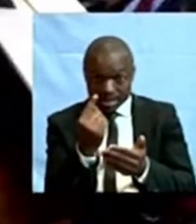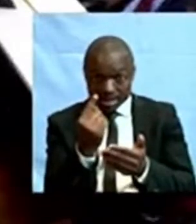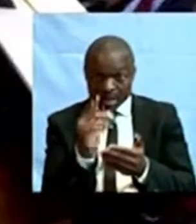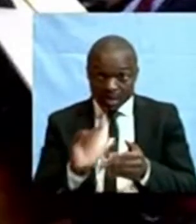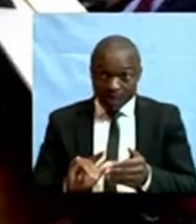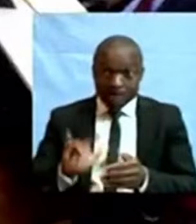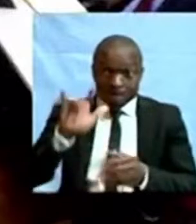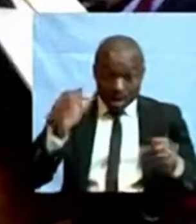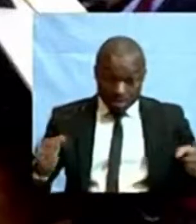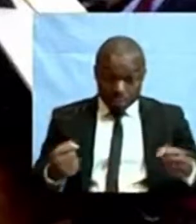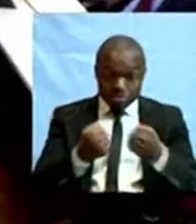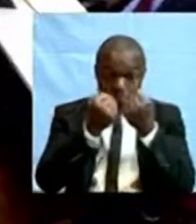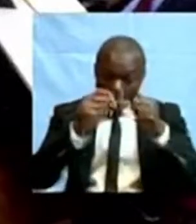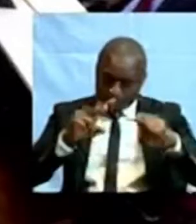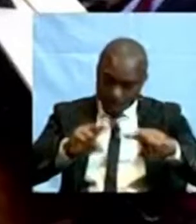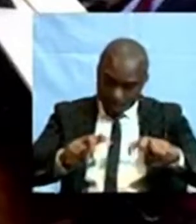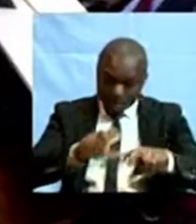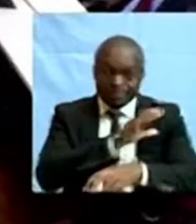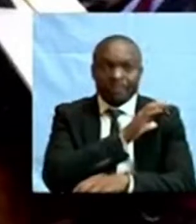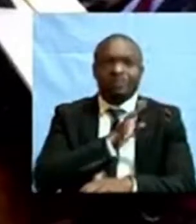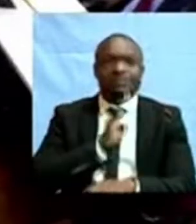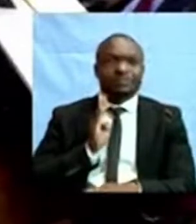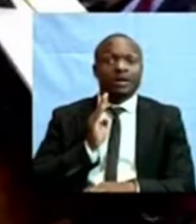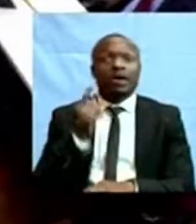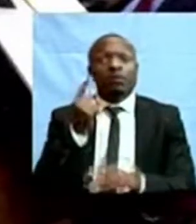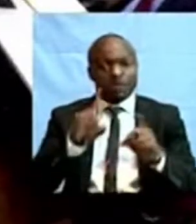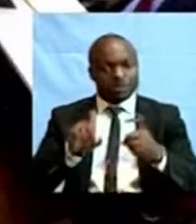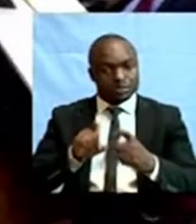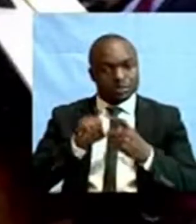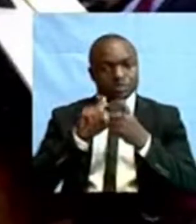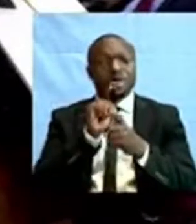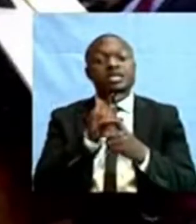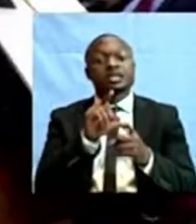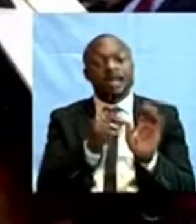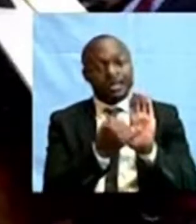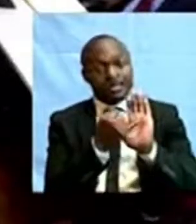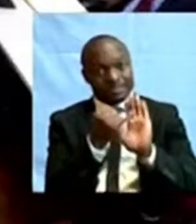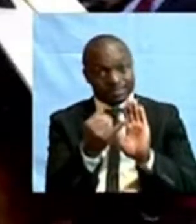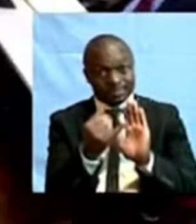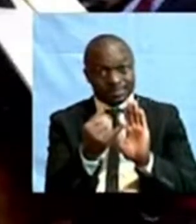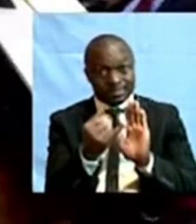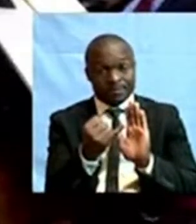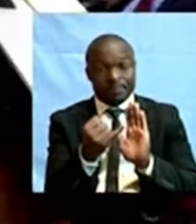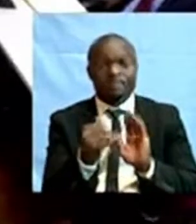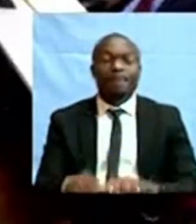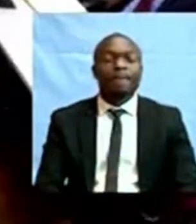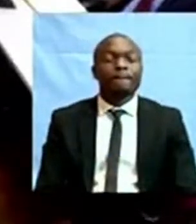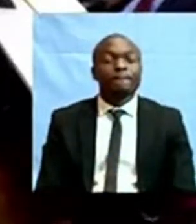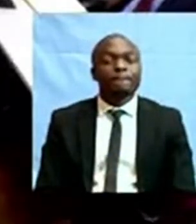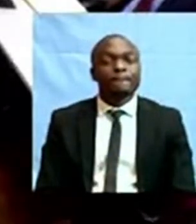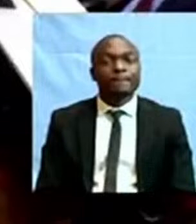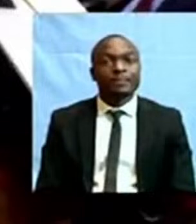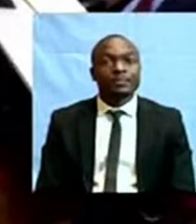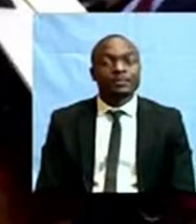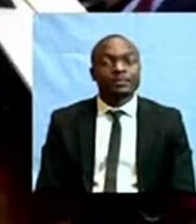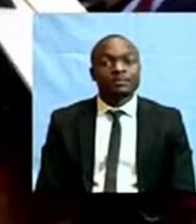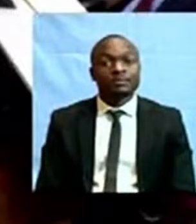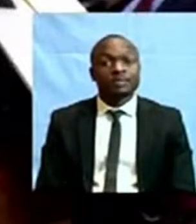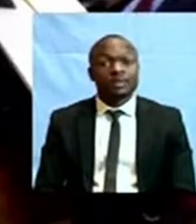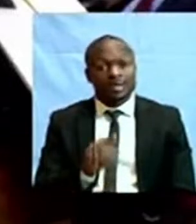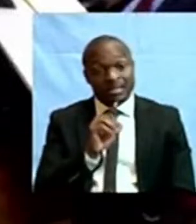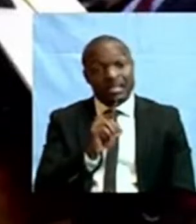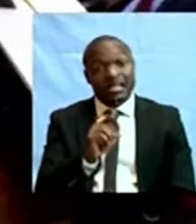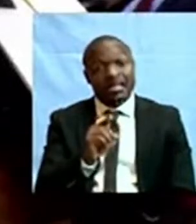Aircraft Accident Investigation Board, and one of the challenges that they highlighted informally is that they're